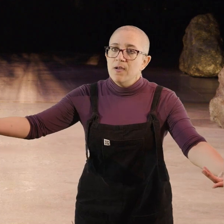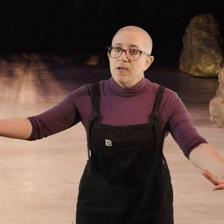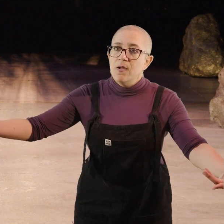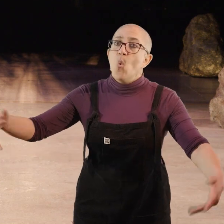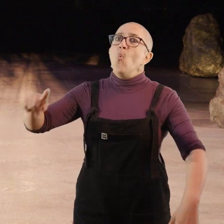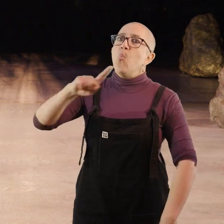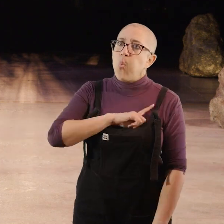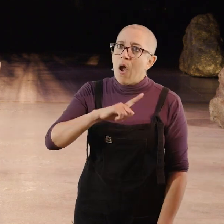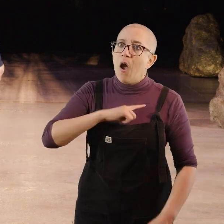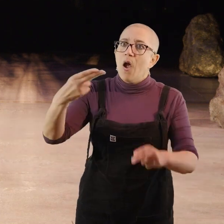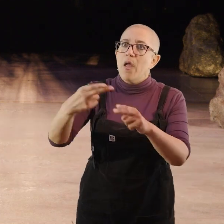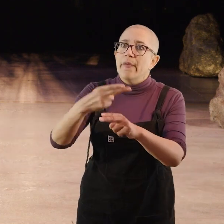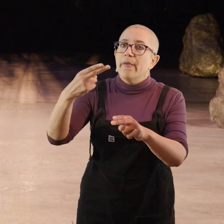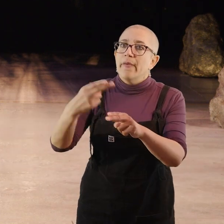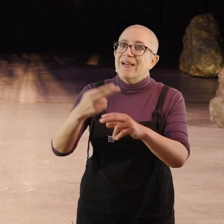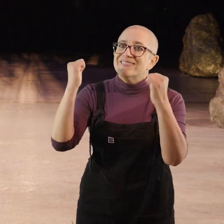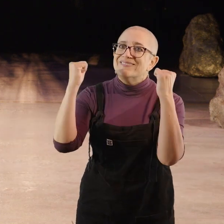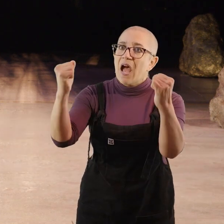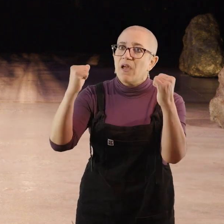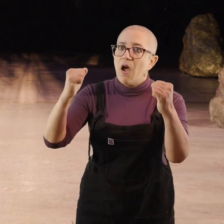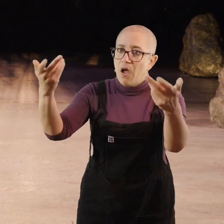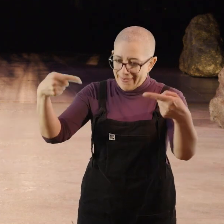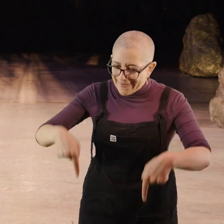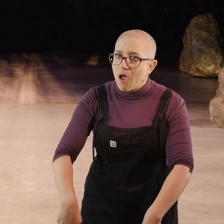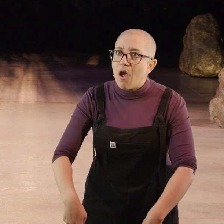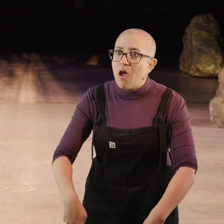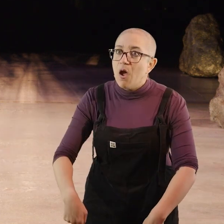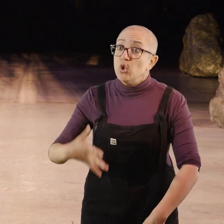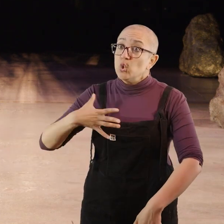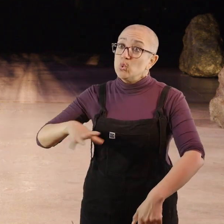Why did you bring these daggers from the place? They must lie